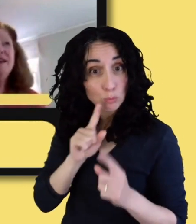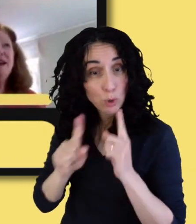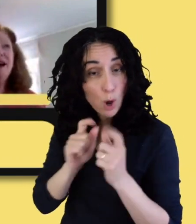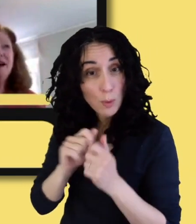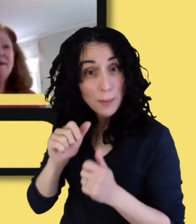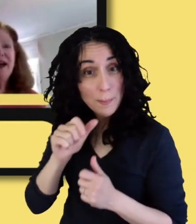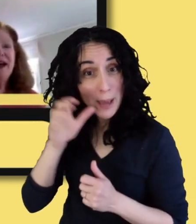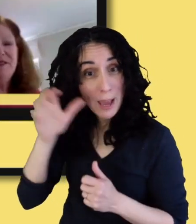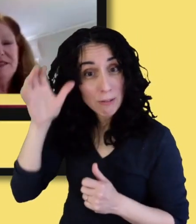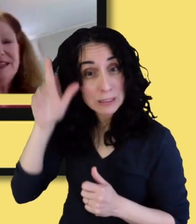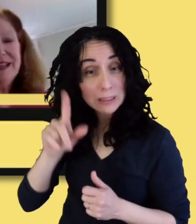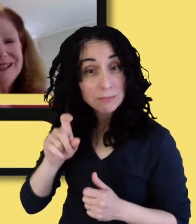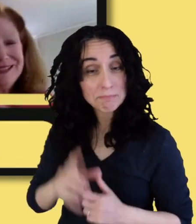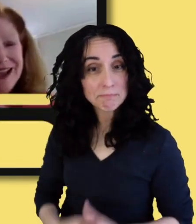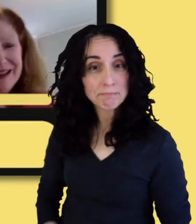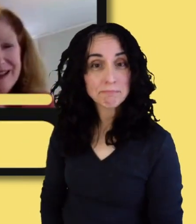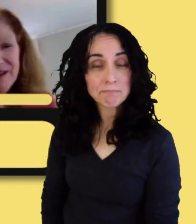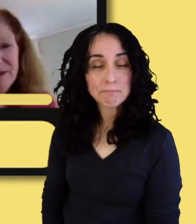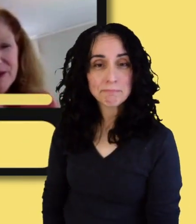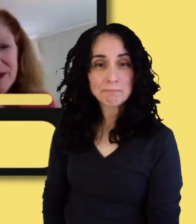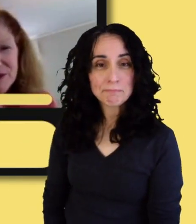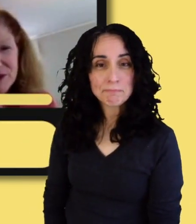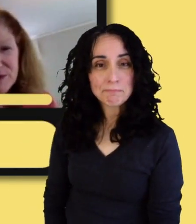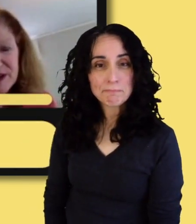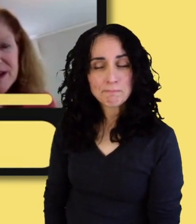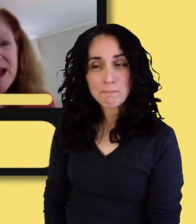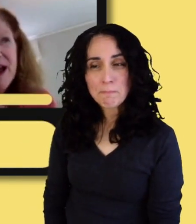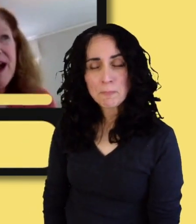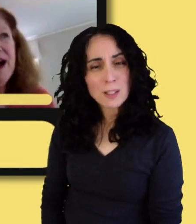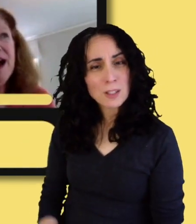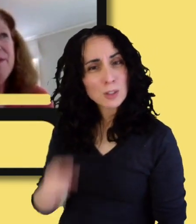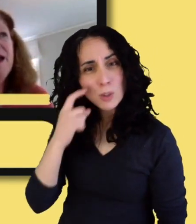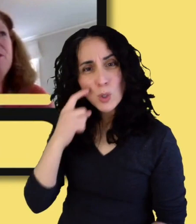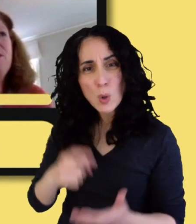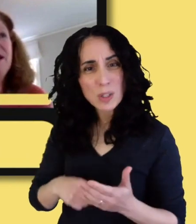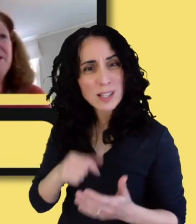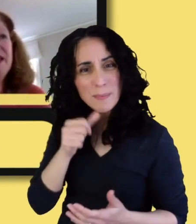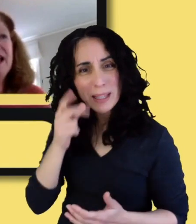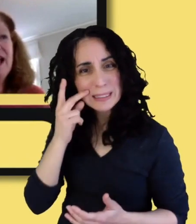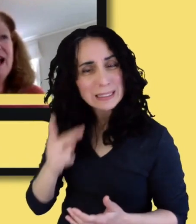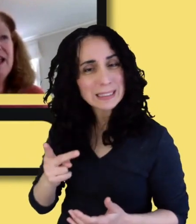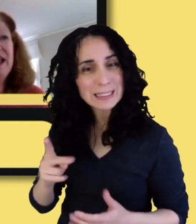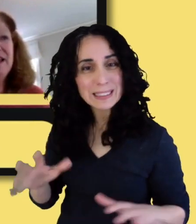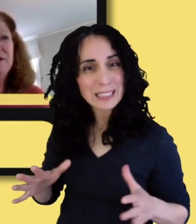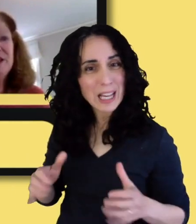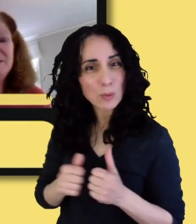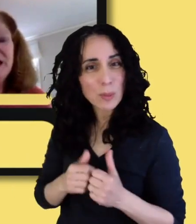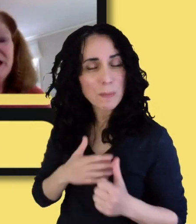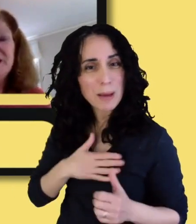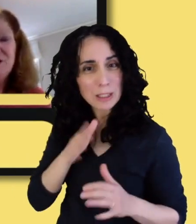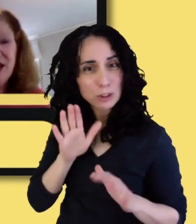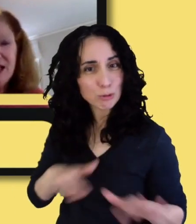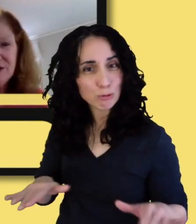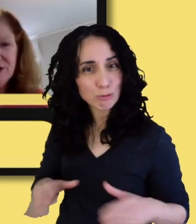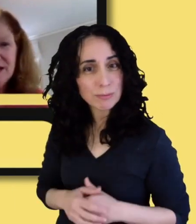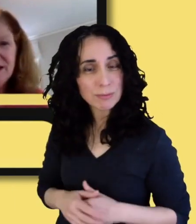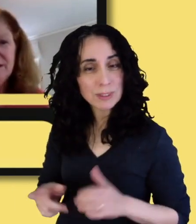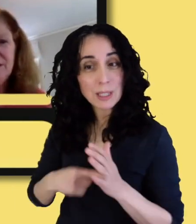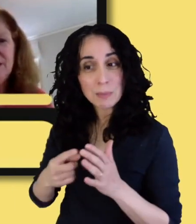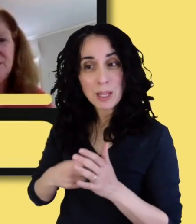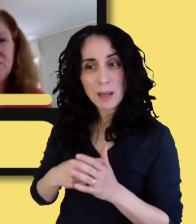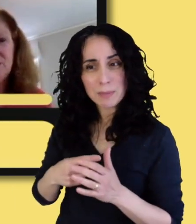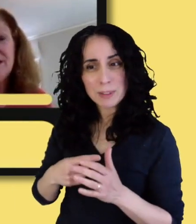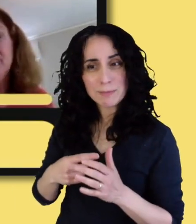I haven't seen anxiety with my children. One thing sometimes it's